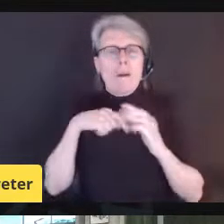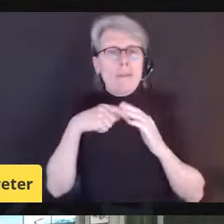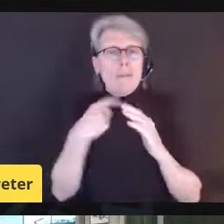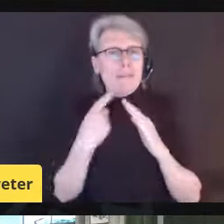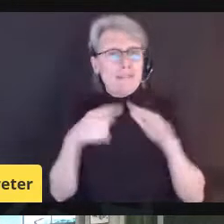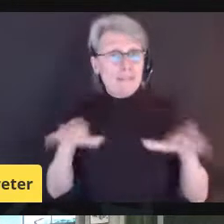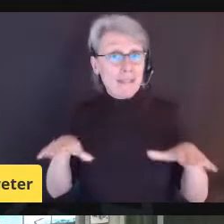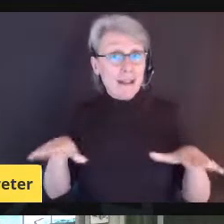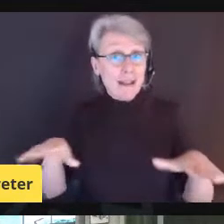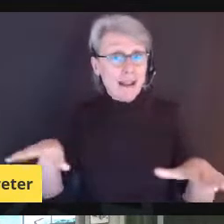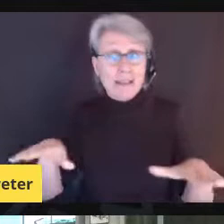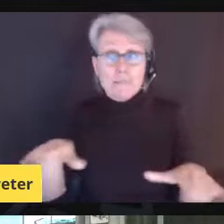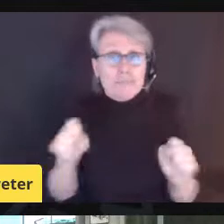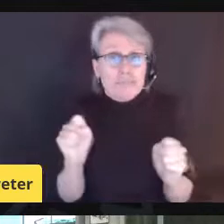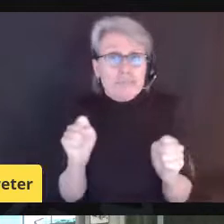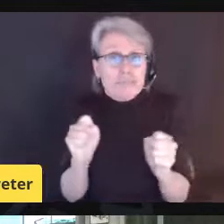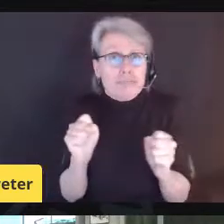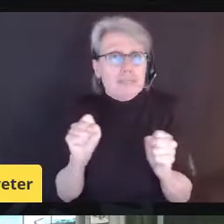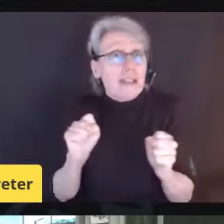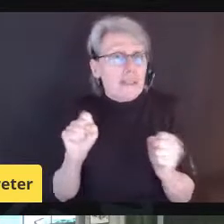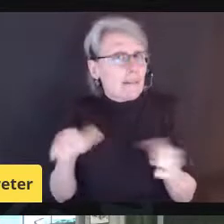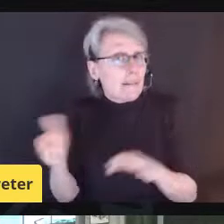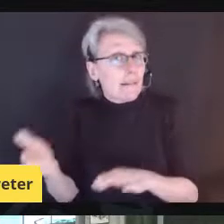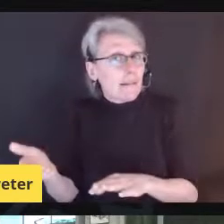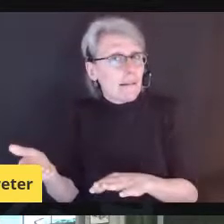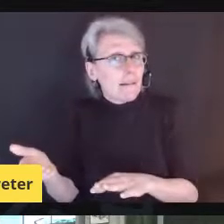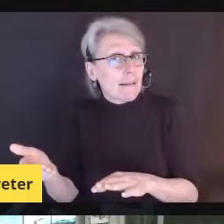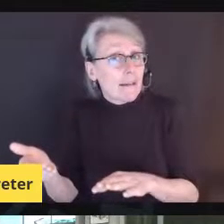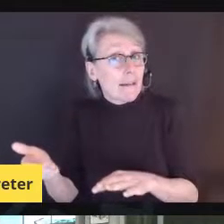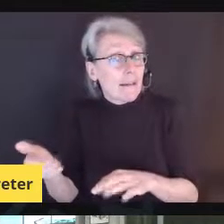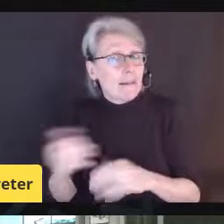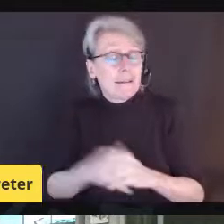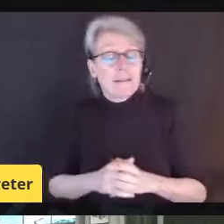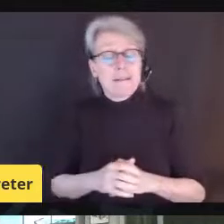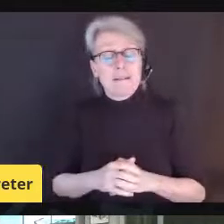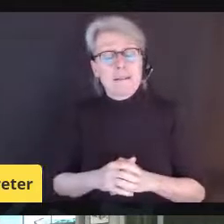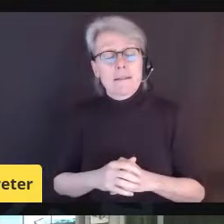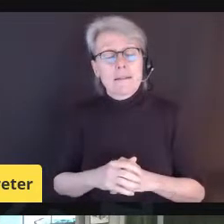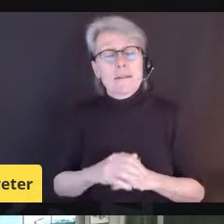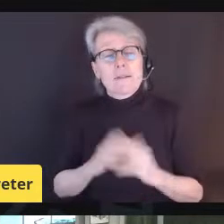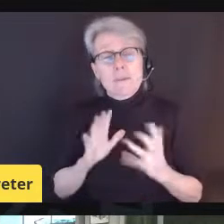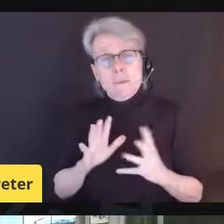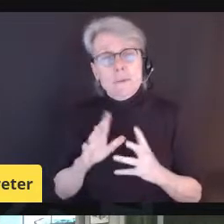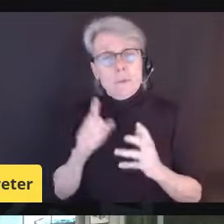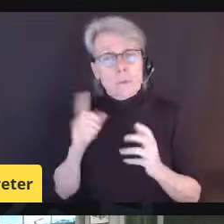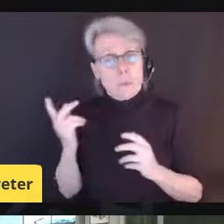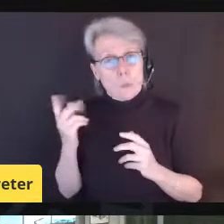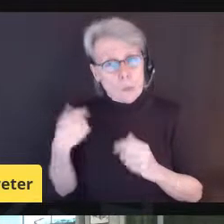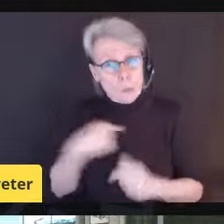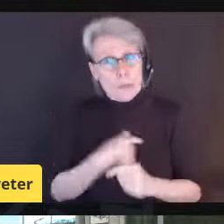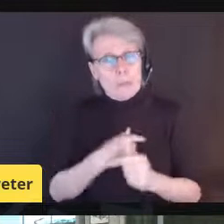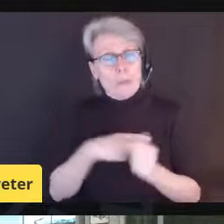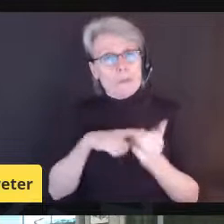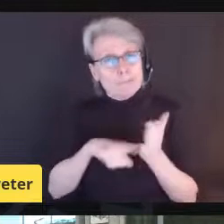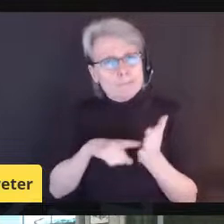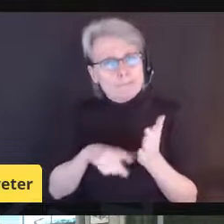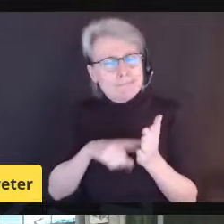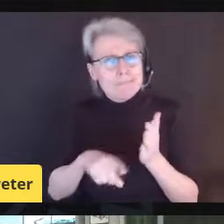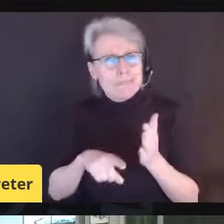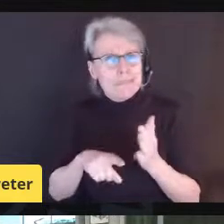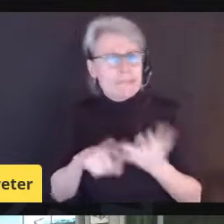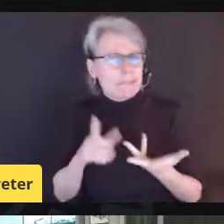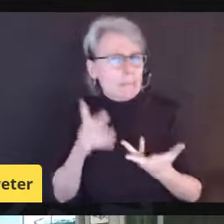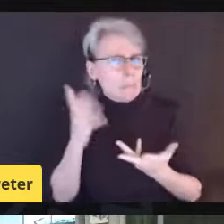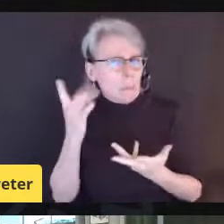then it's too cold for them, so they die. So probably the biggest challenge right now is just all the variables